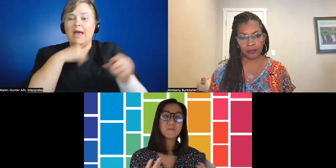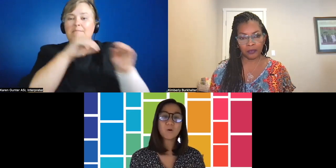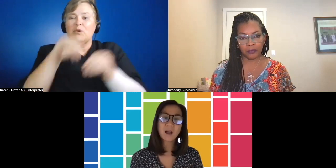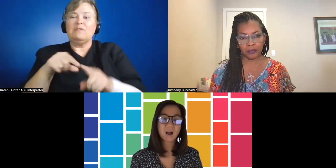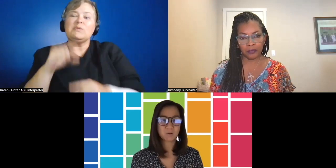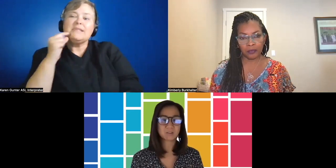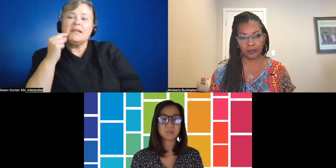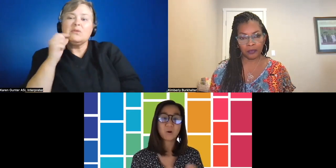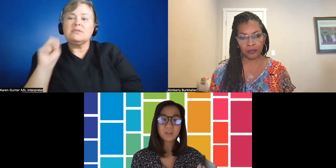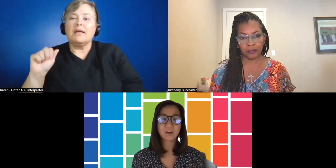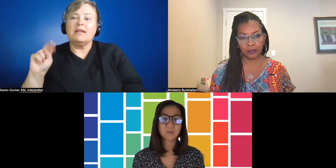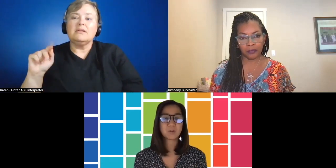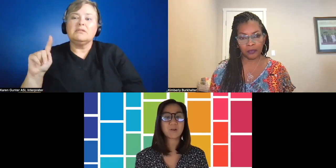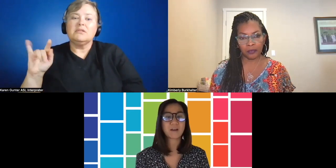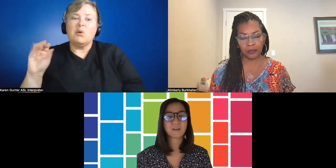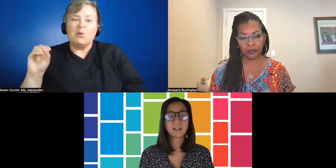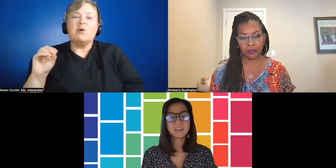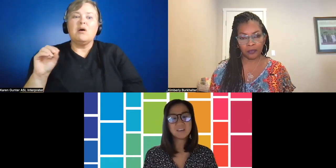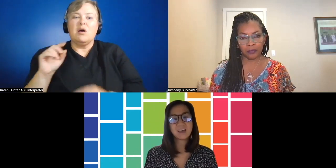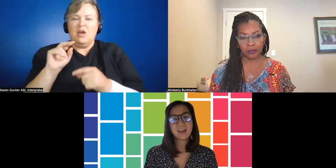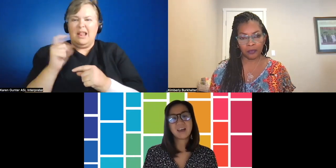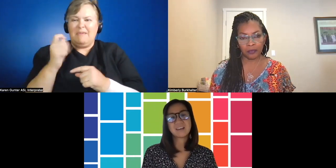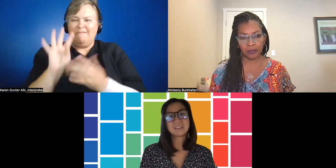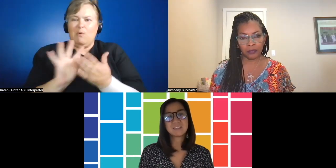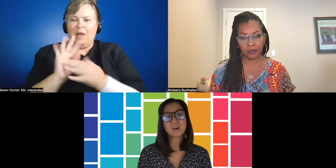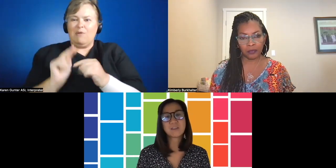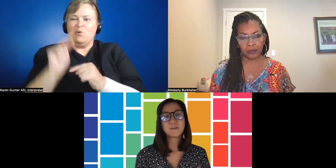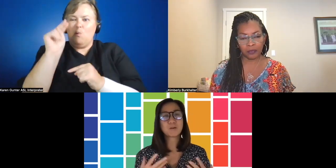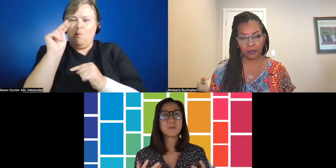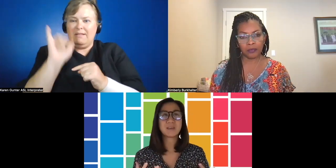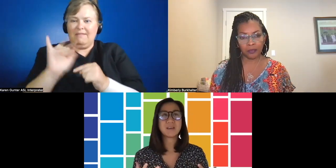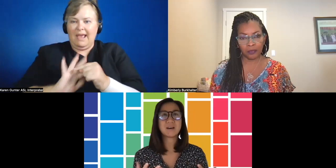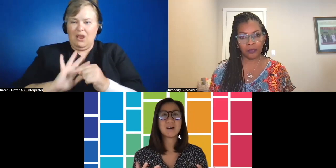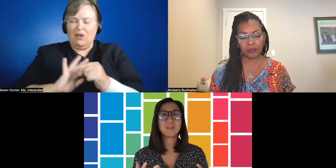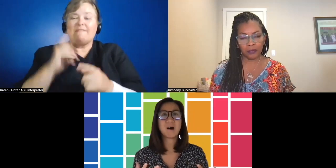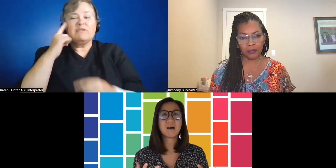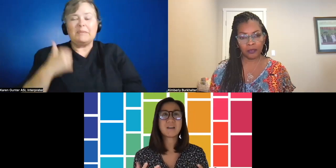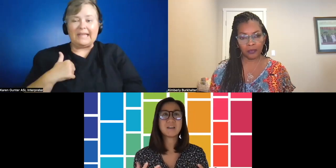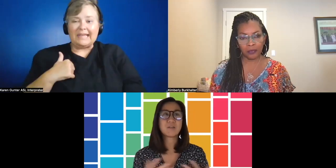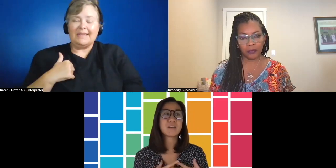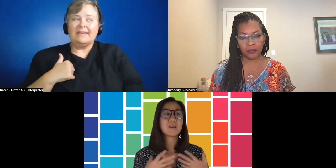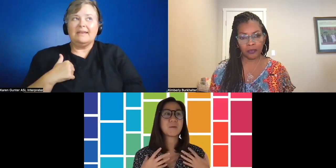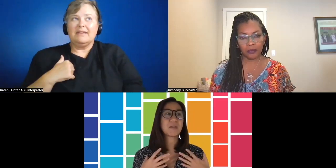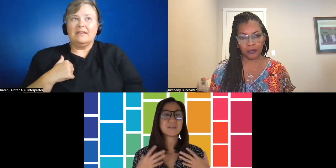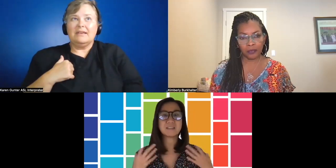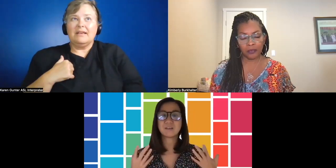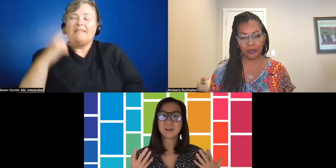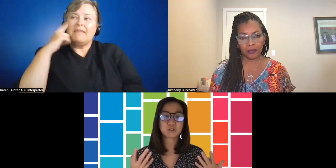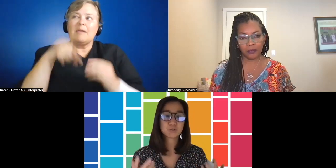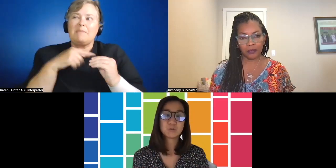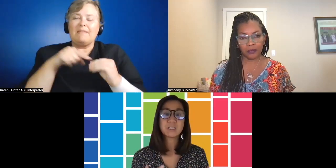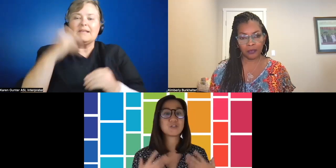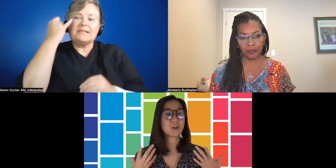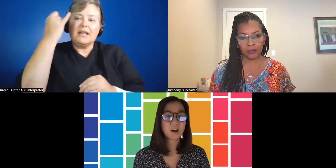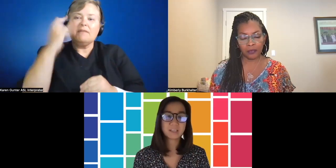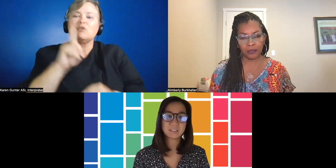about 4 hours north of the Rio Grande Valley. And, I think for me, a lot, thinking about this idea of like